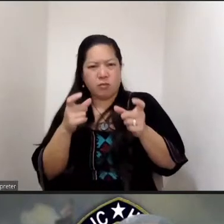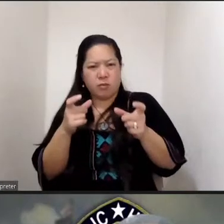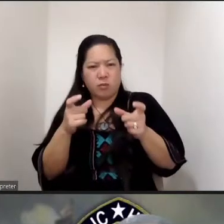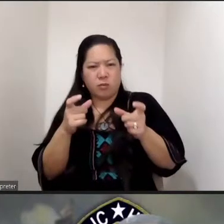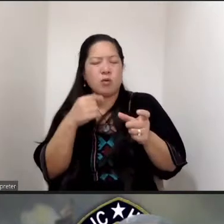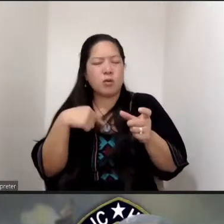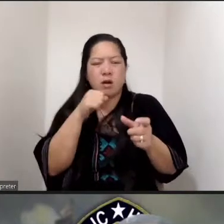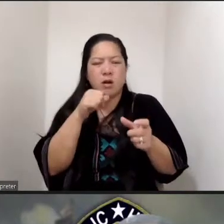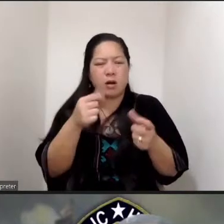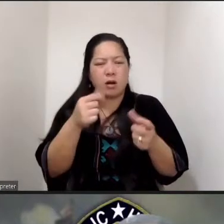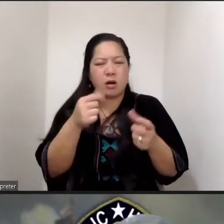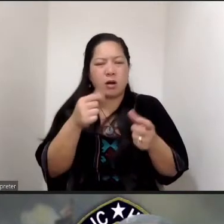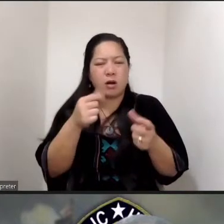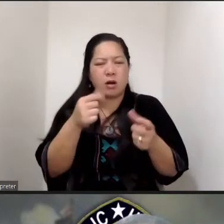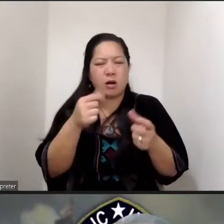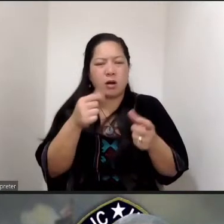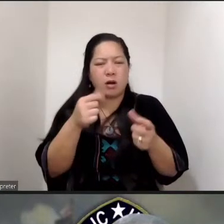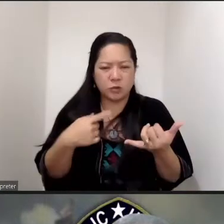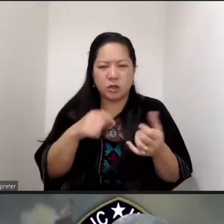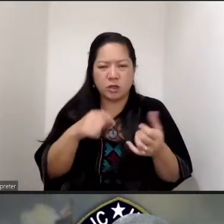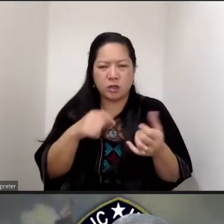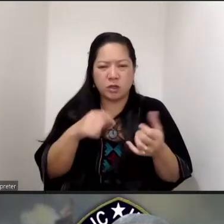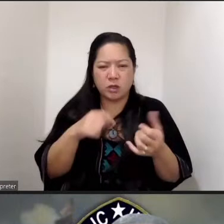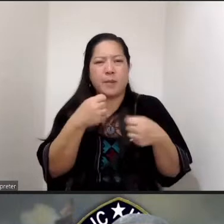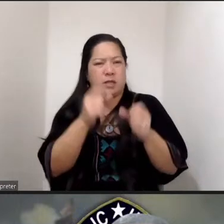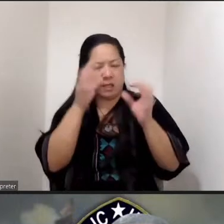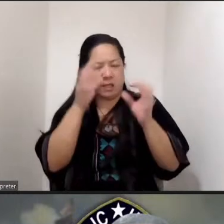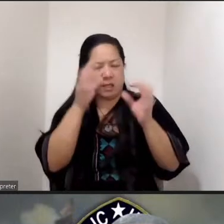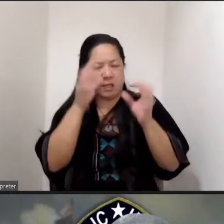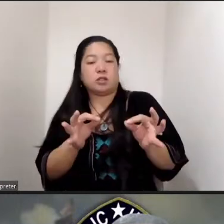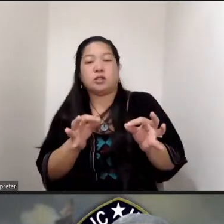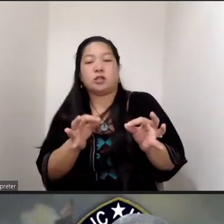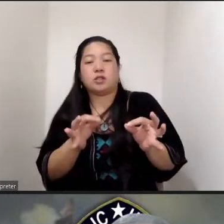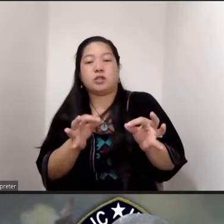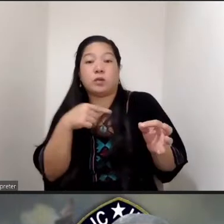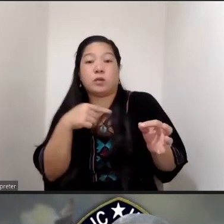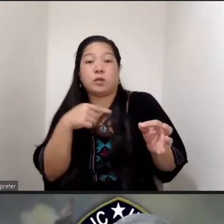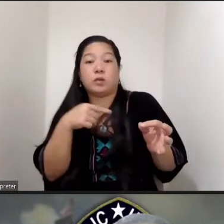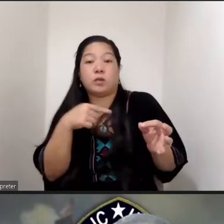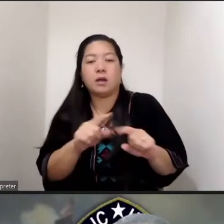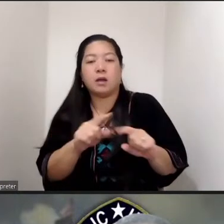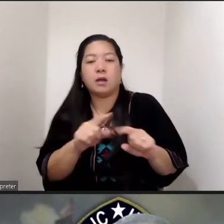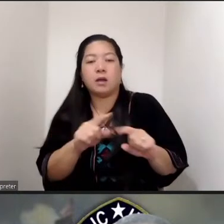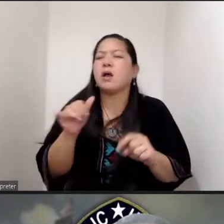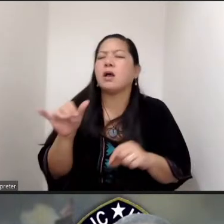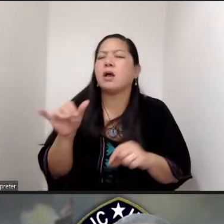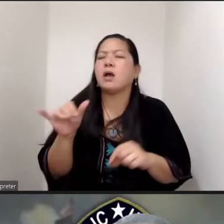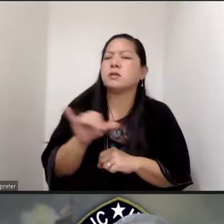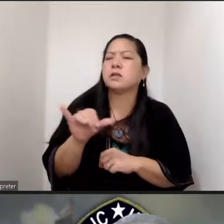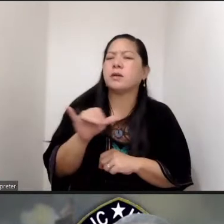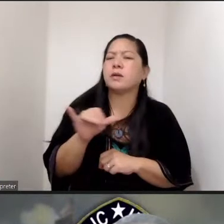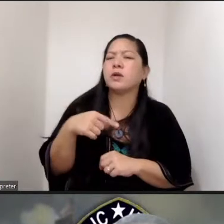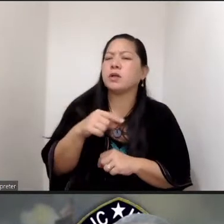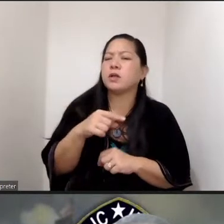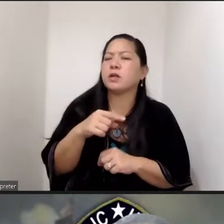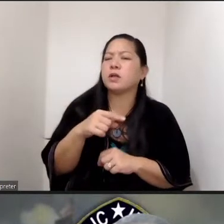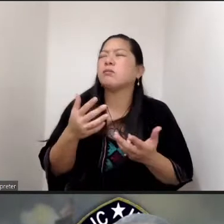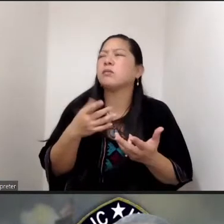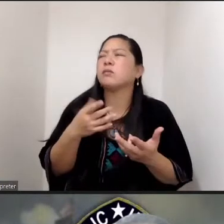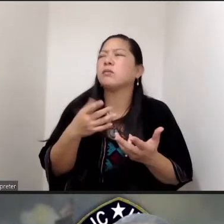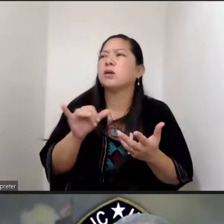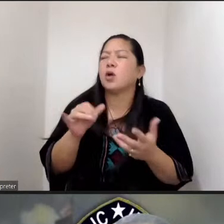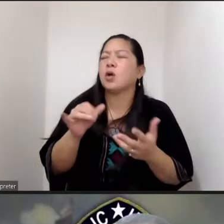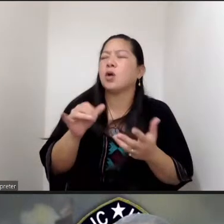not. We are not making it. And they are not draconian measures either. They are measures that